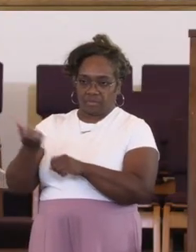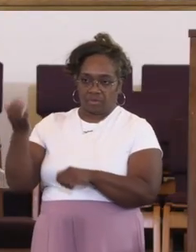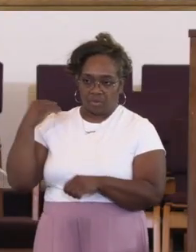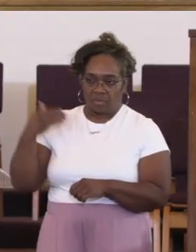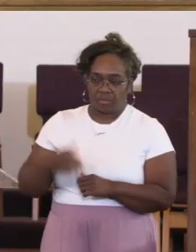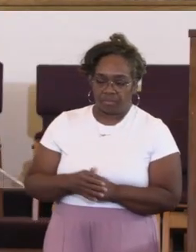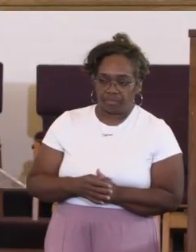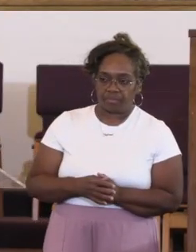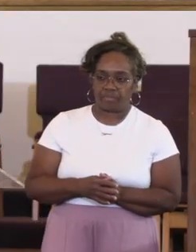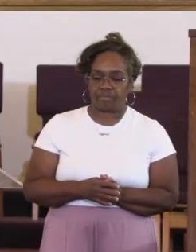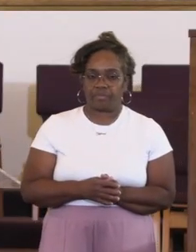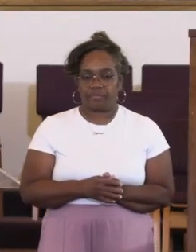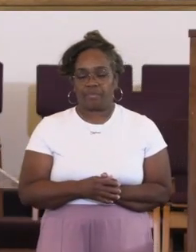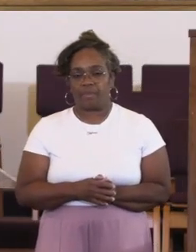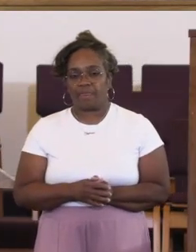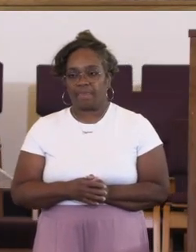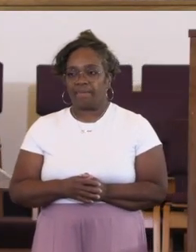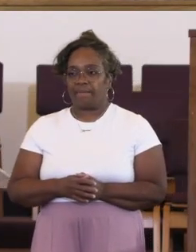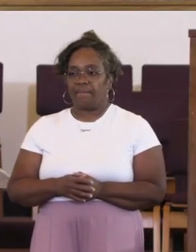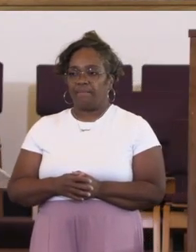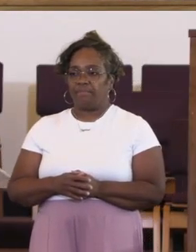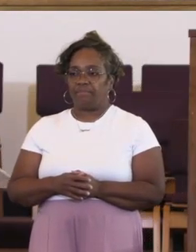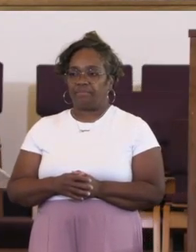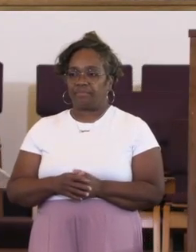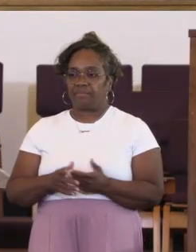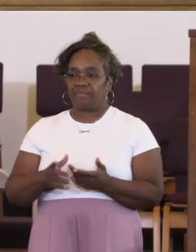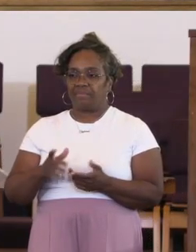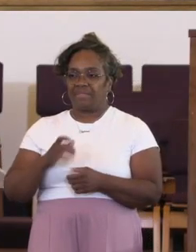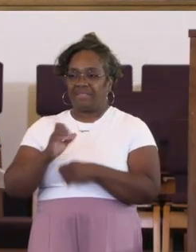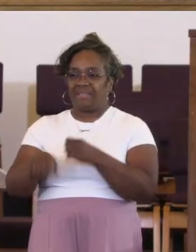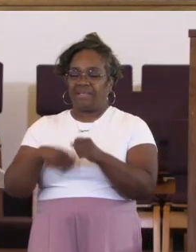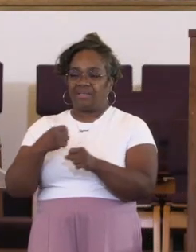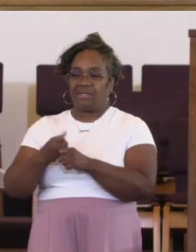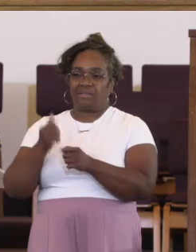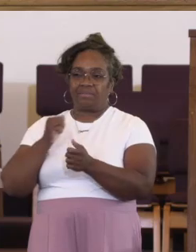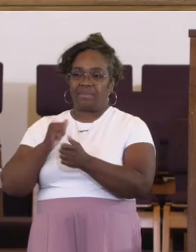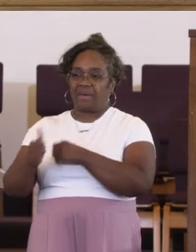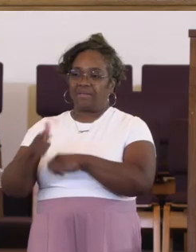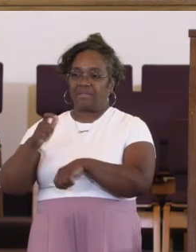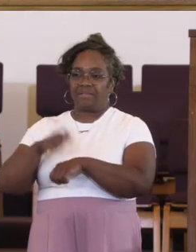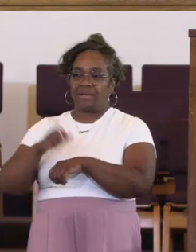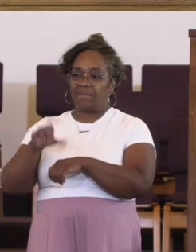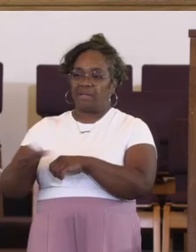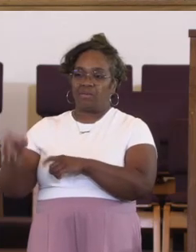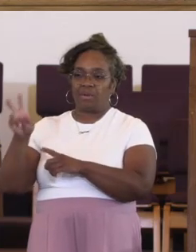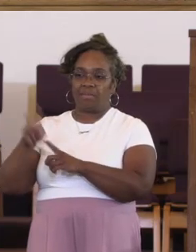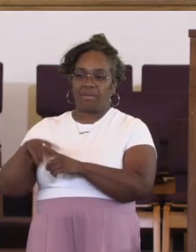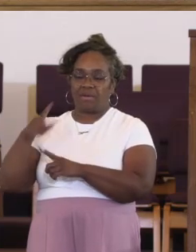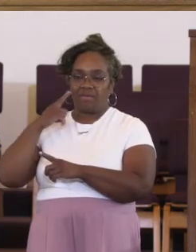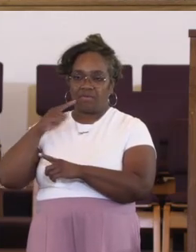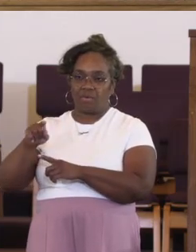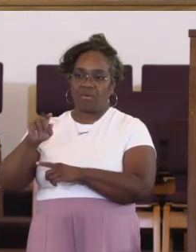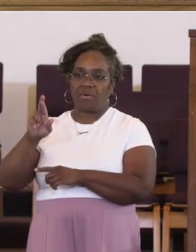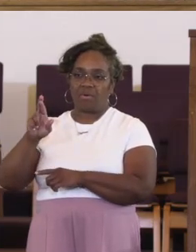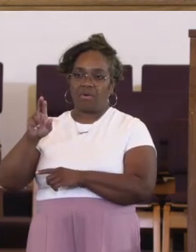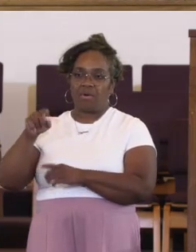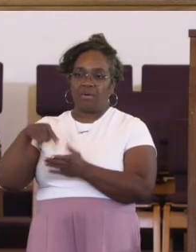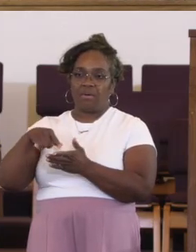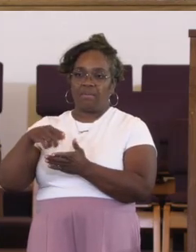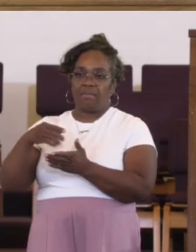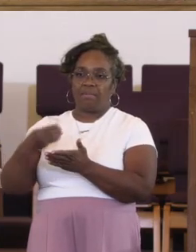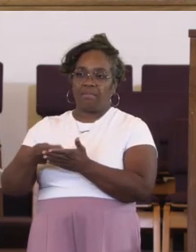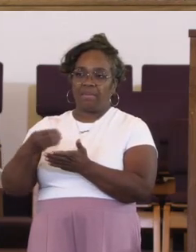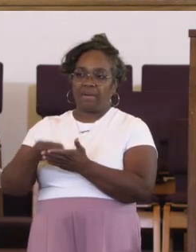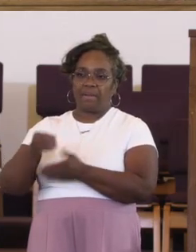is, we are years past the time anybody could have applied for a refund, but Council decided to offer those incentives